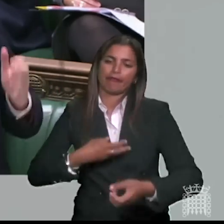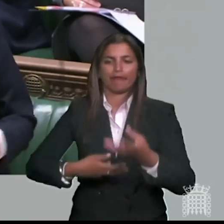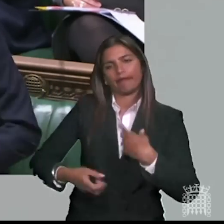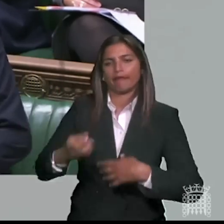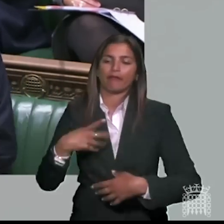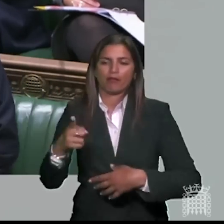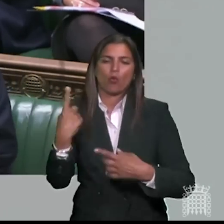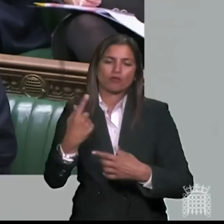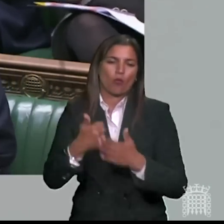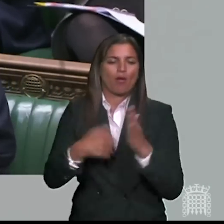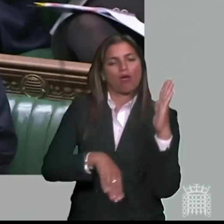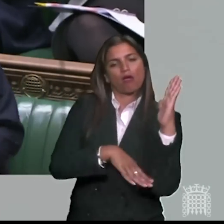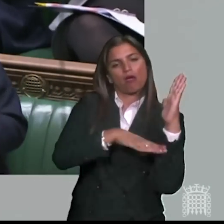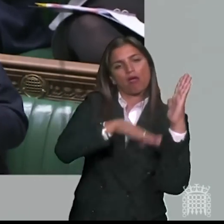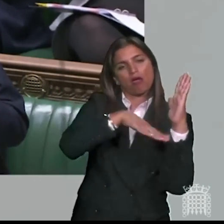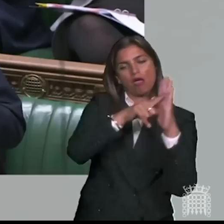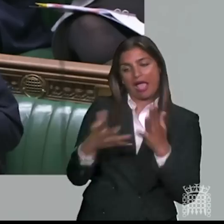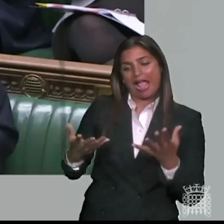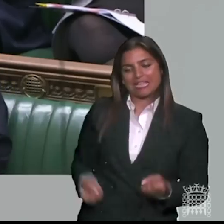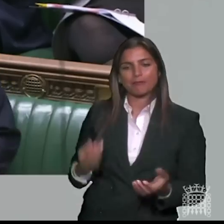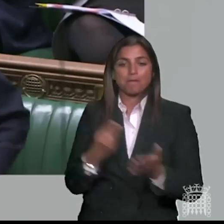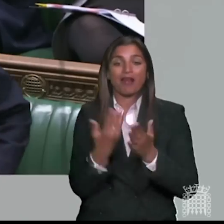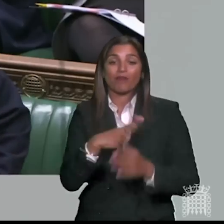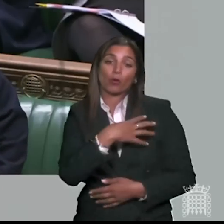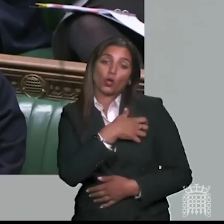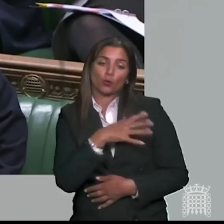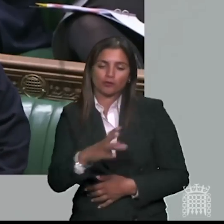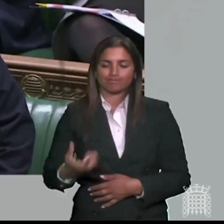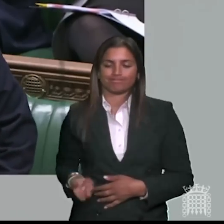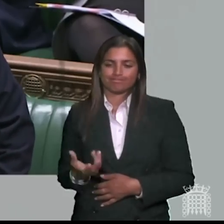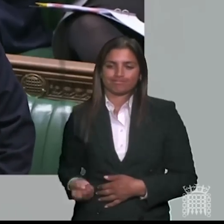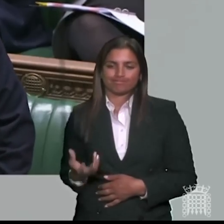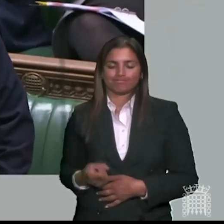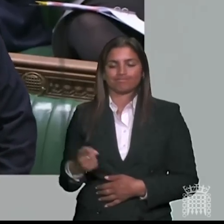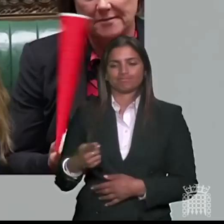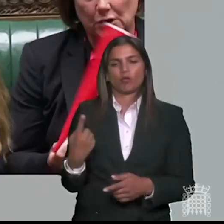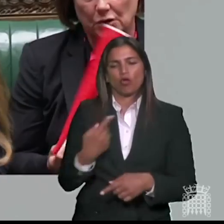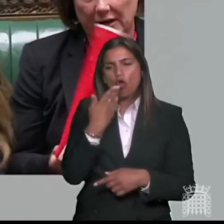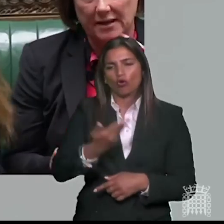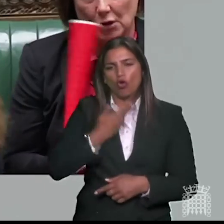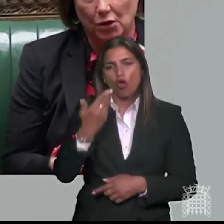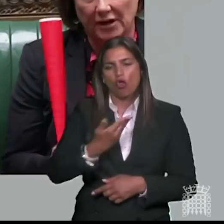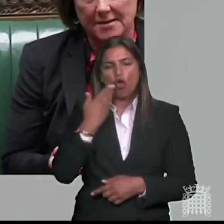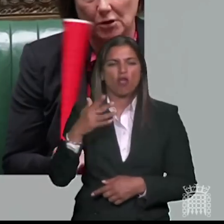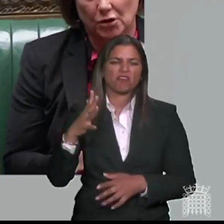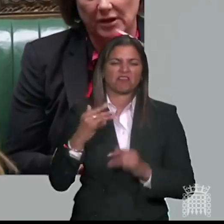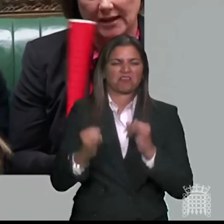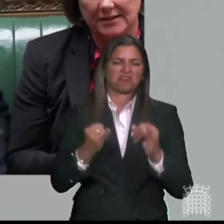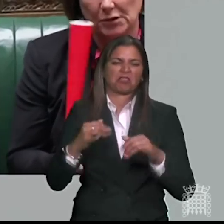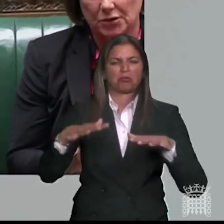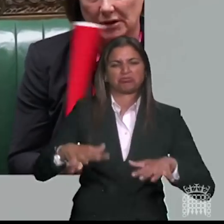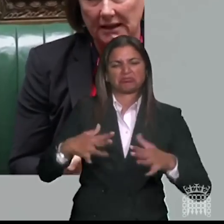she takes the union cash, and she constantly talks Britain down. That's why we will